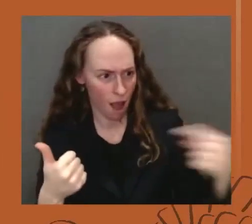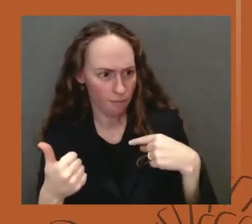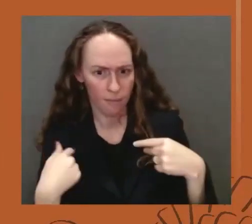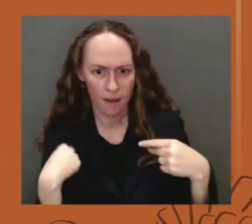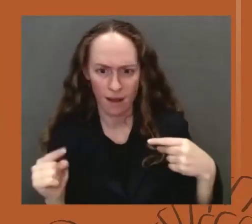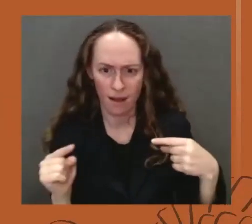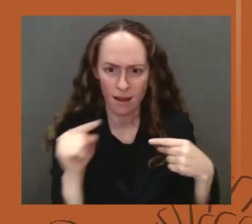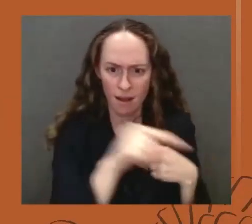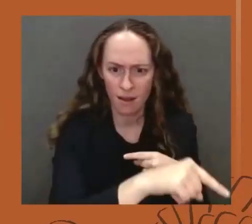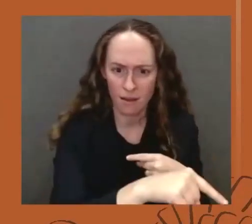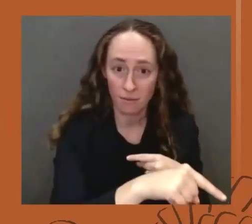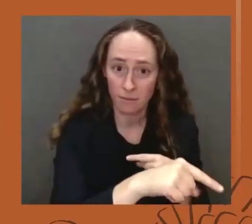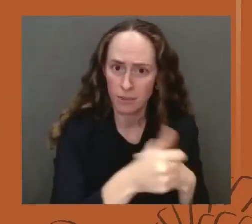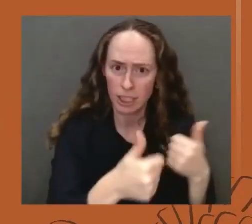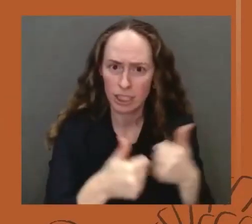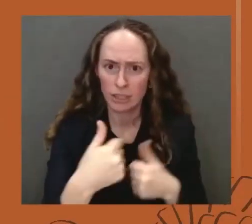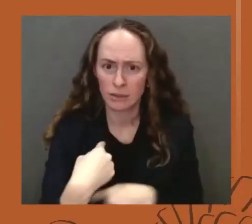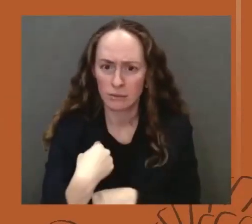That's a big bird, man.